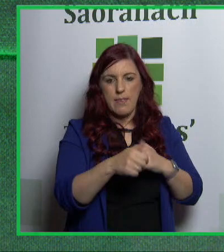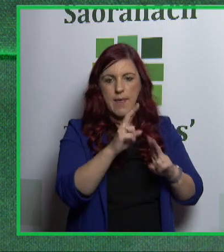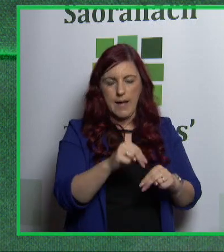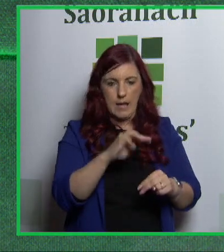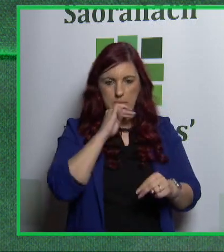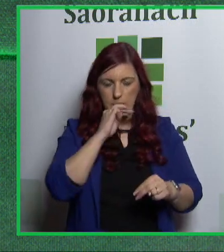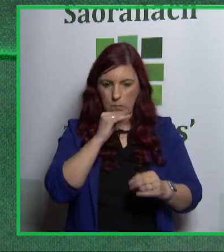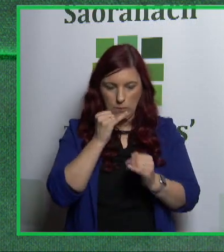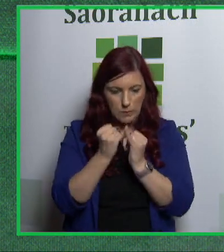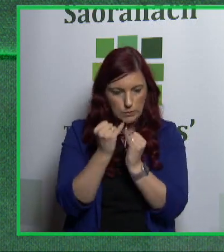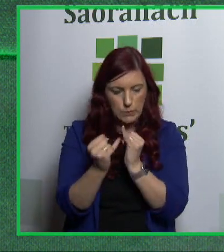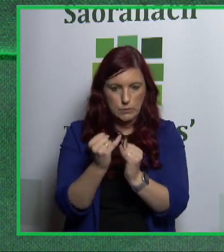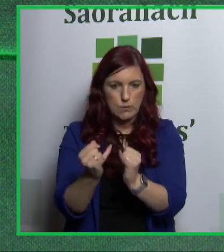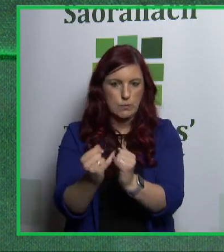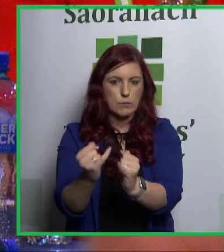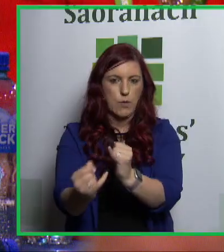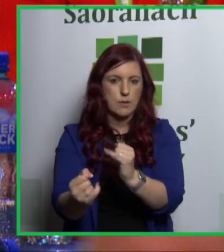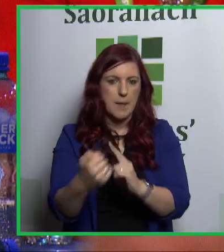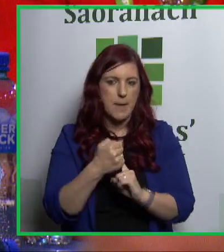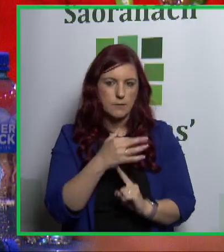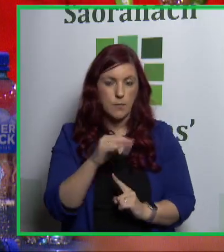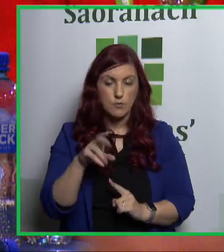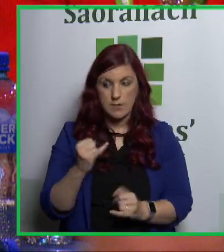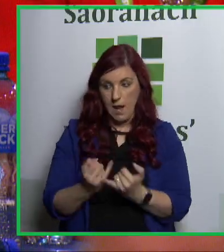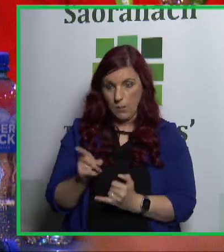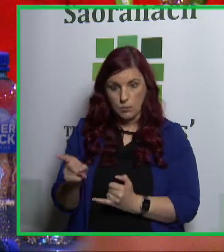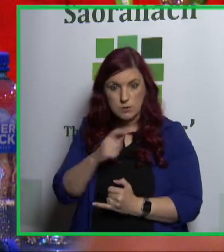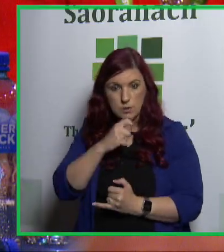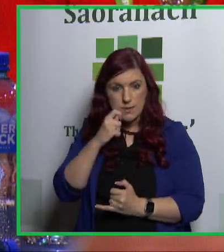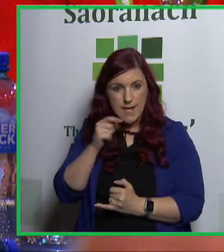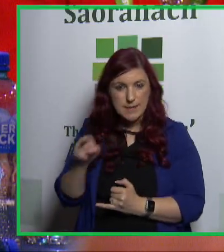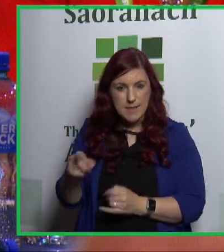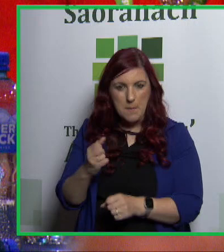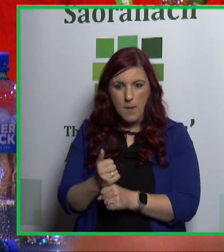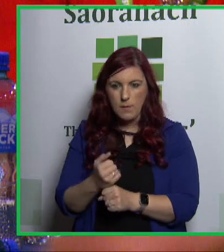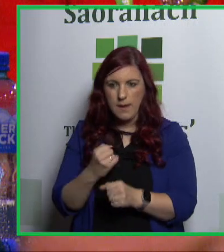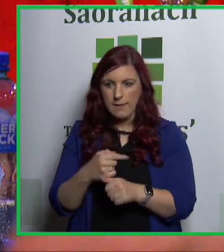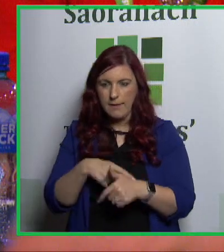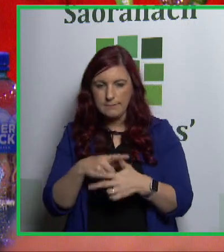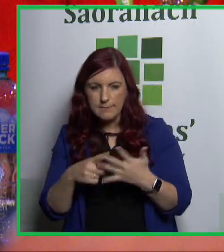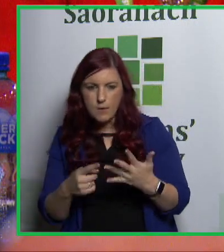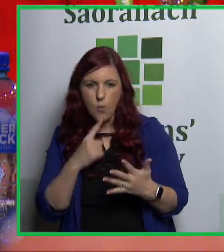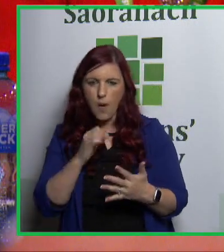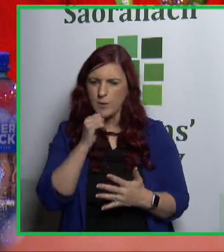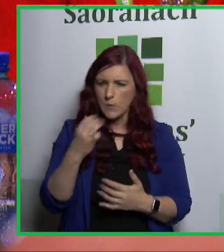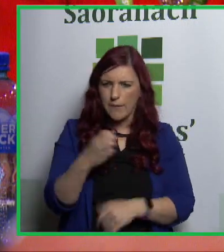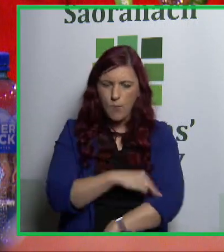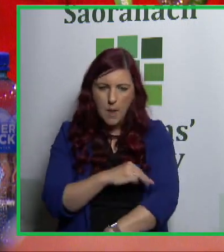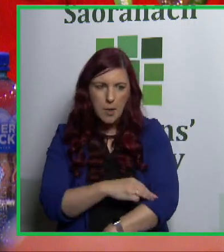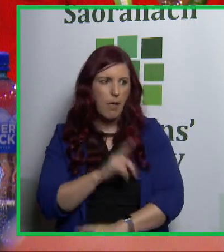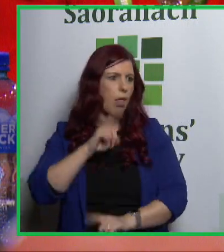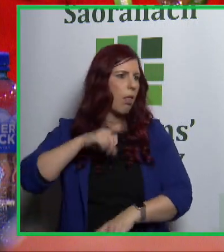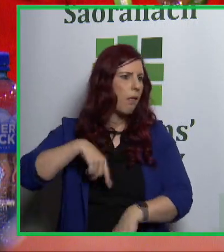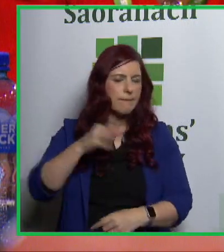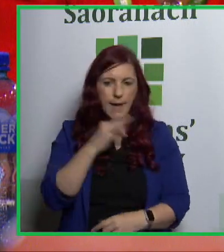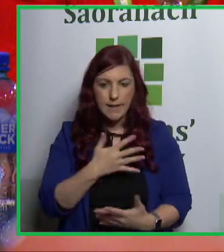of, like, bad mental health experiences. And what Shannon said about making it all relative and saying that, oh, I don't have a problem. You know, for